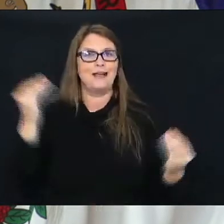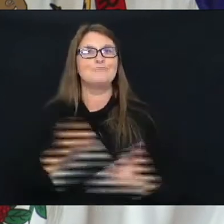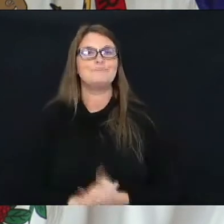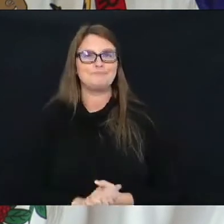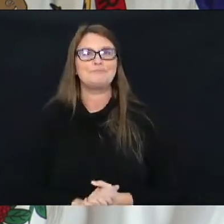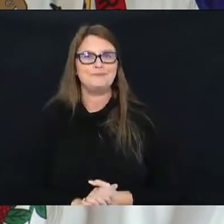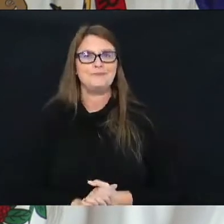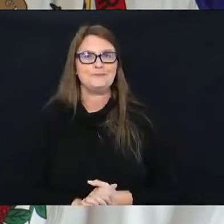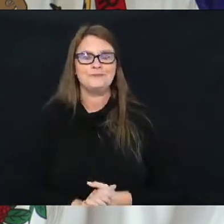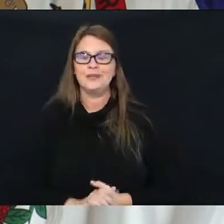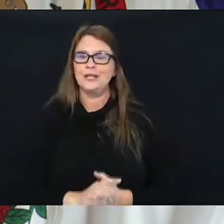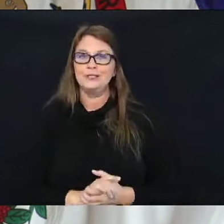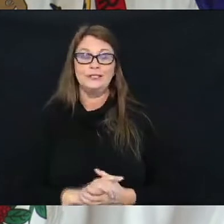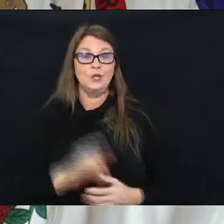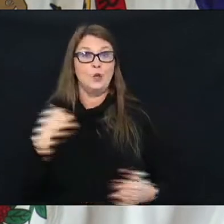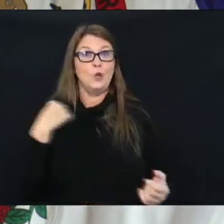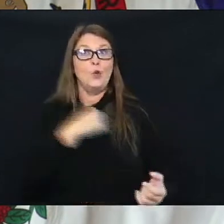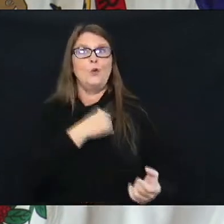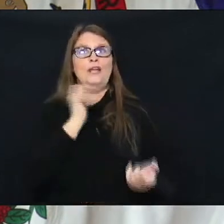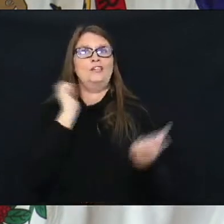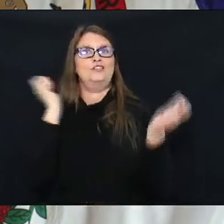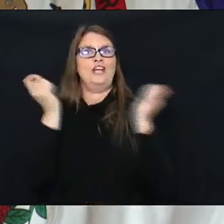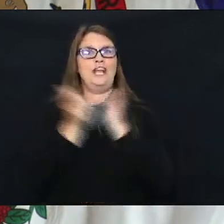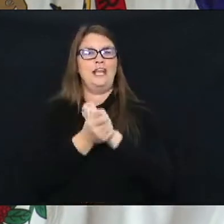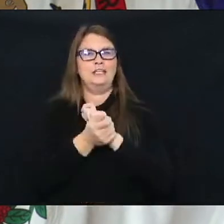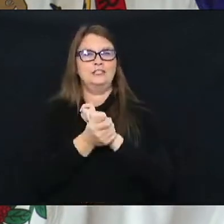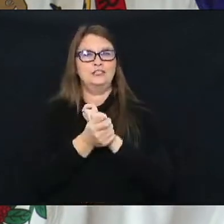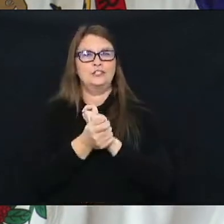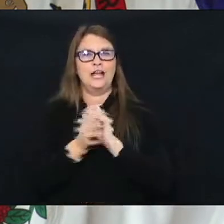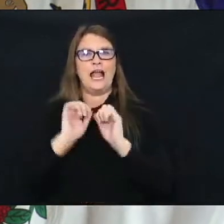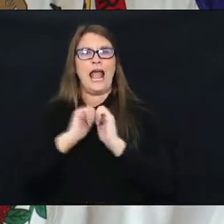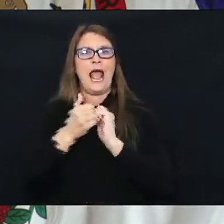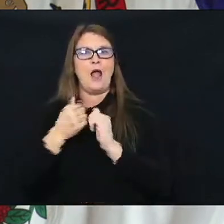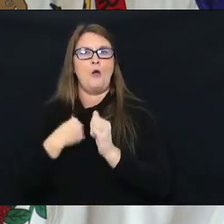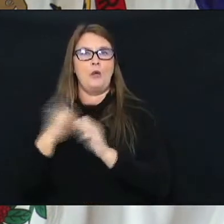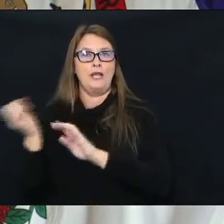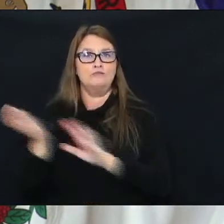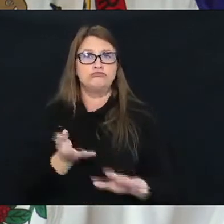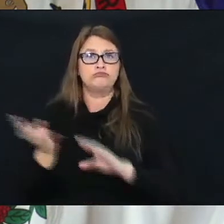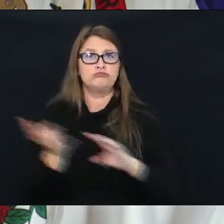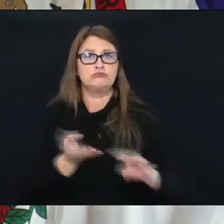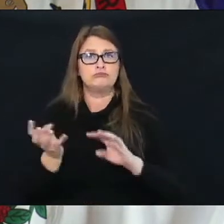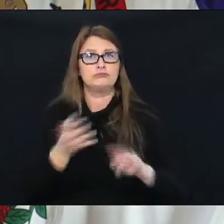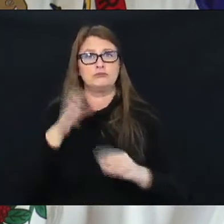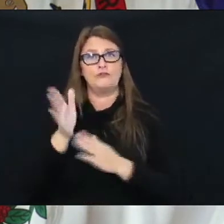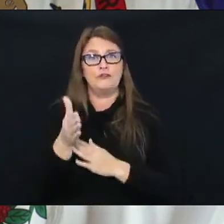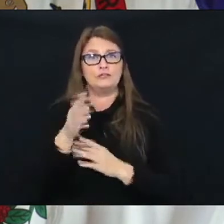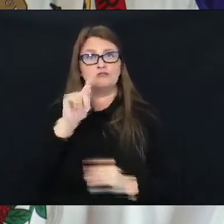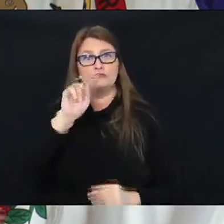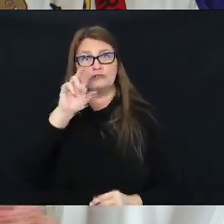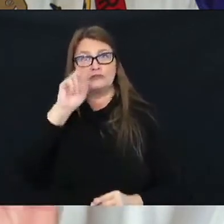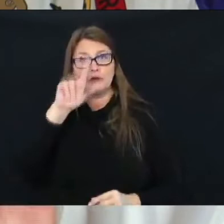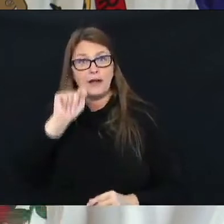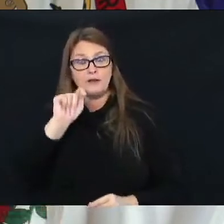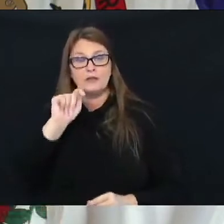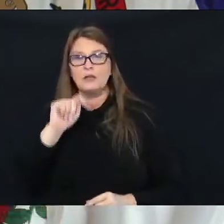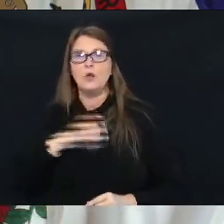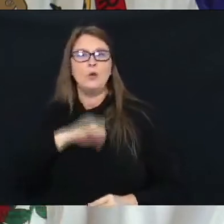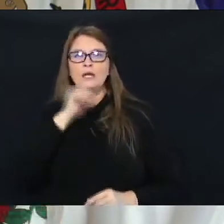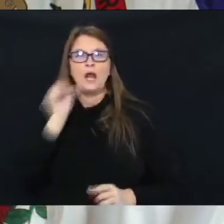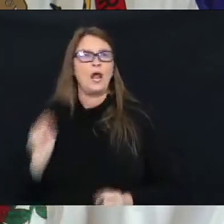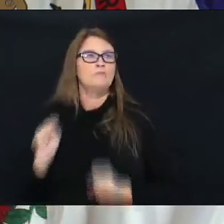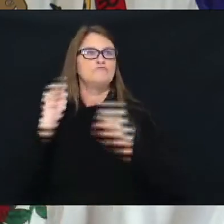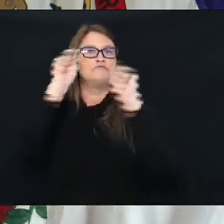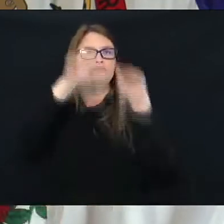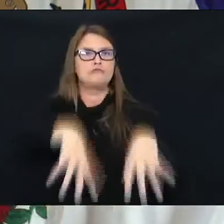It is unbelievable. We changed how we stock trout. We just didn't roll up in one spot, throw all the